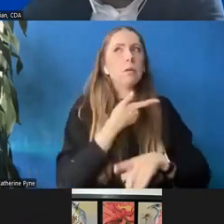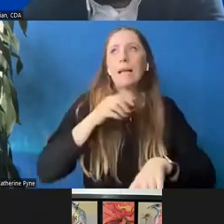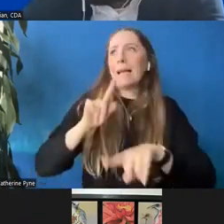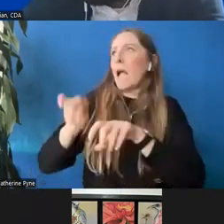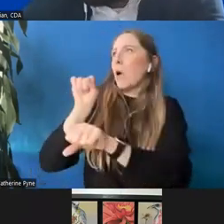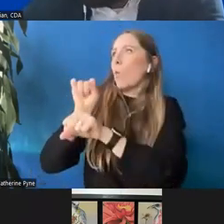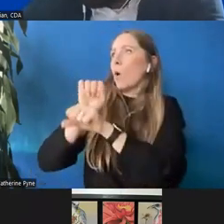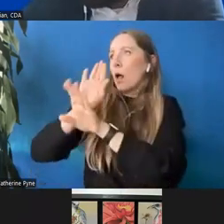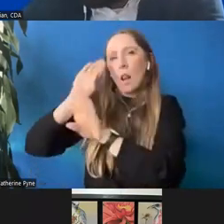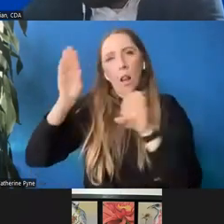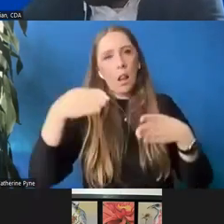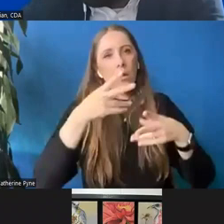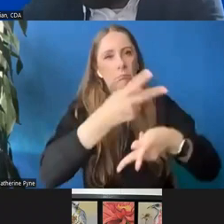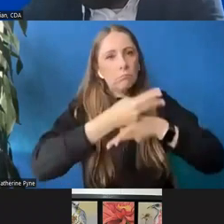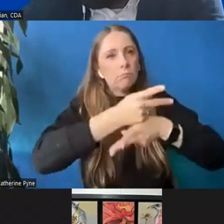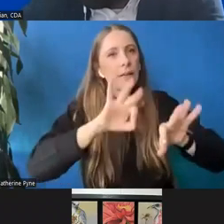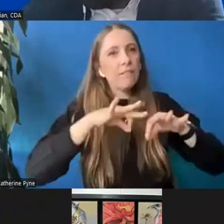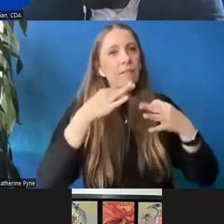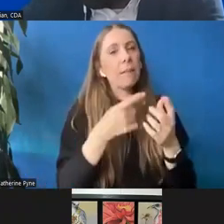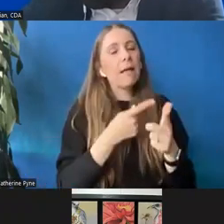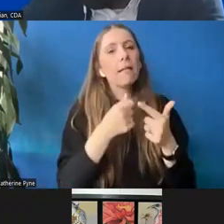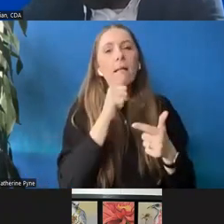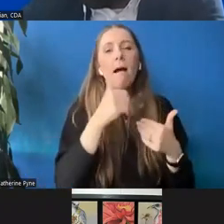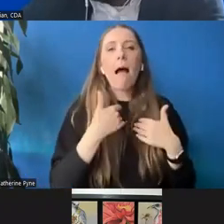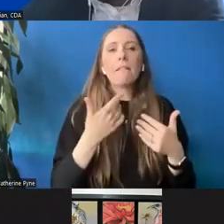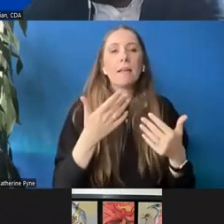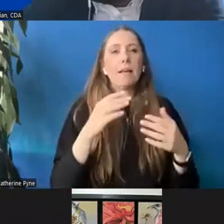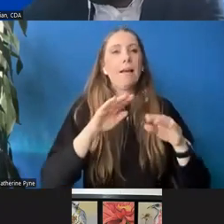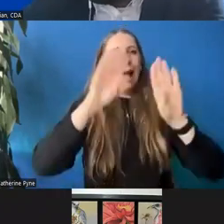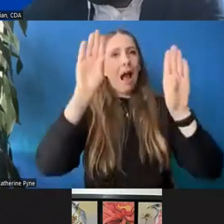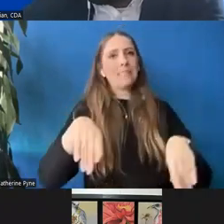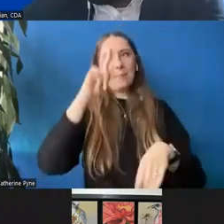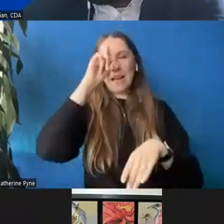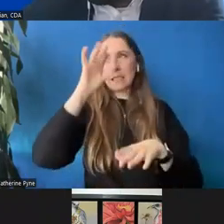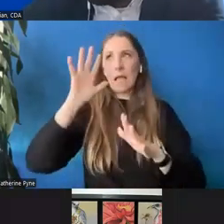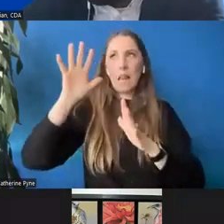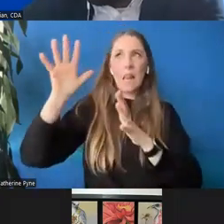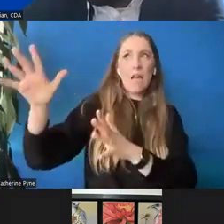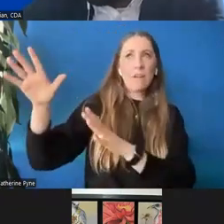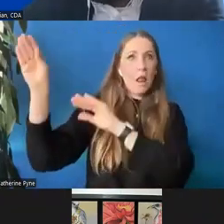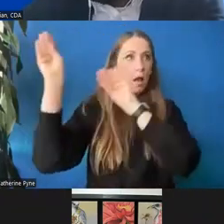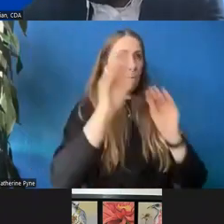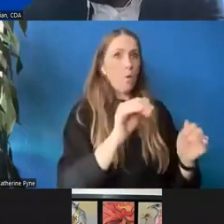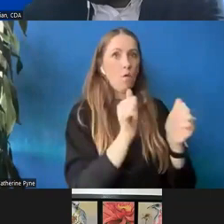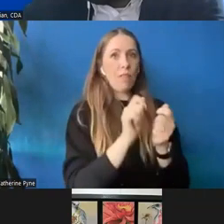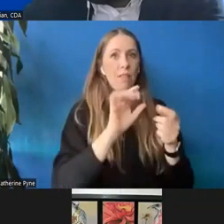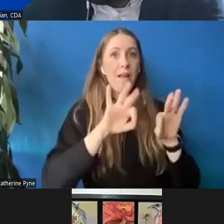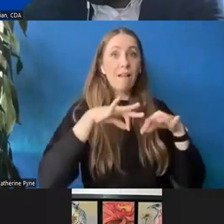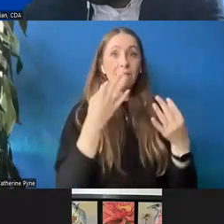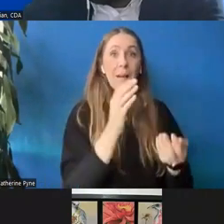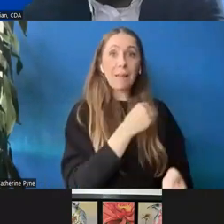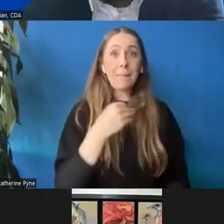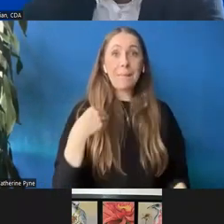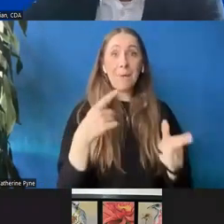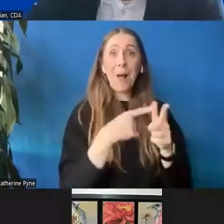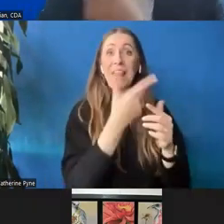job market, and then also not having housing because they've moved in with their relative, and when the relative